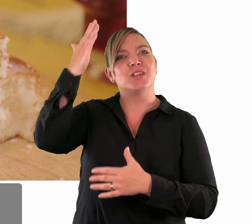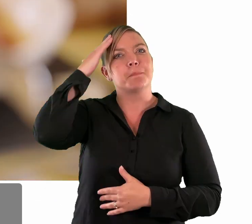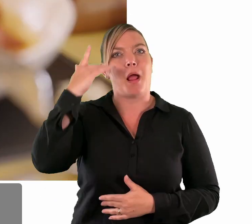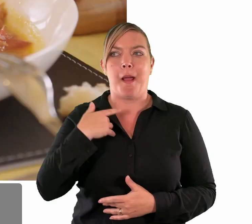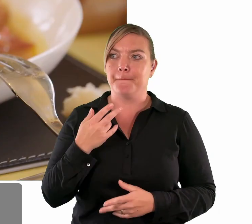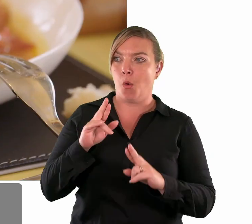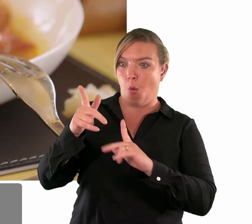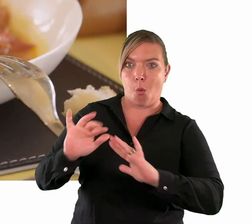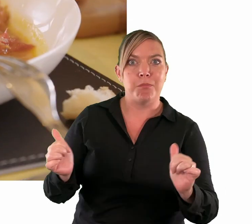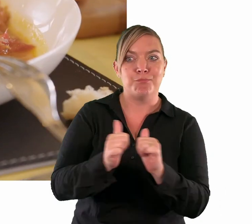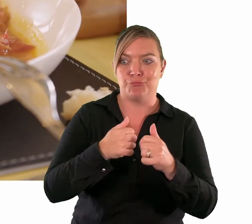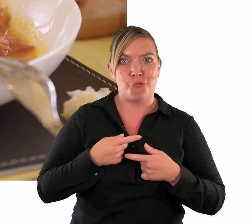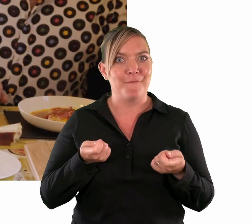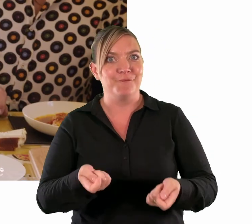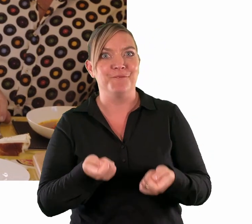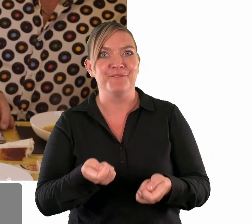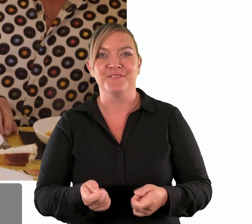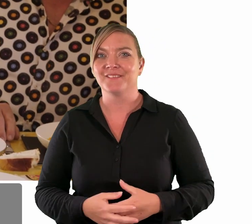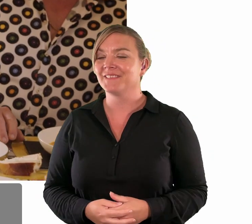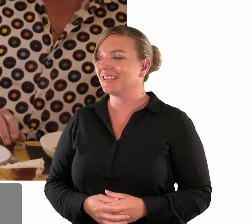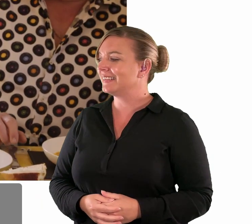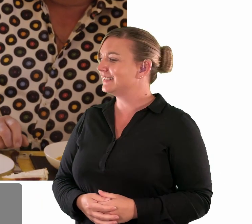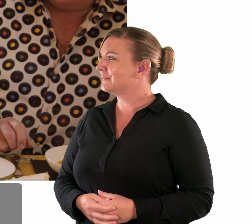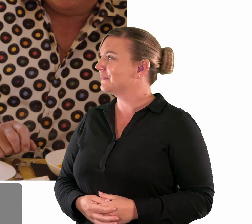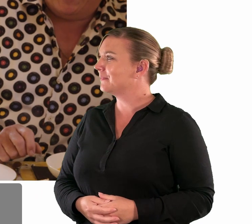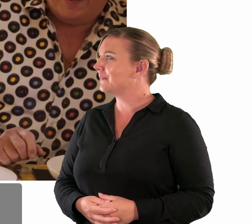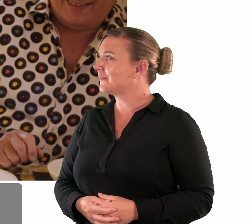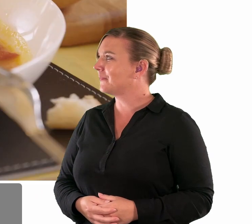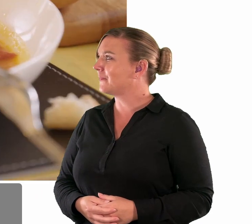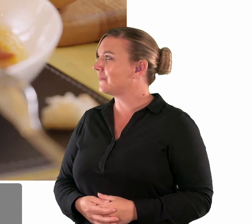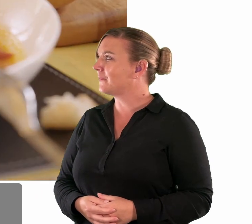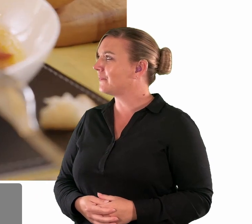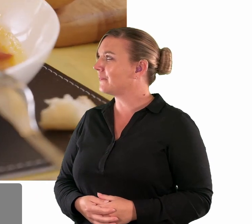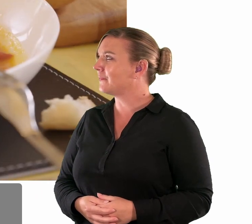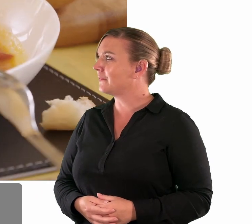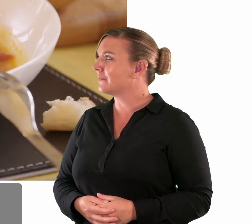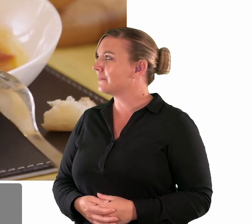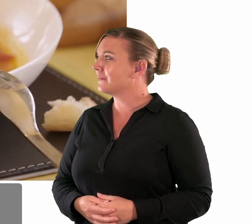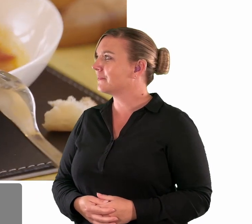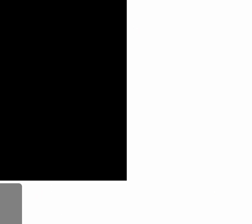Thank you, Avi's mum. Hope she approves.